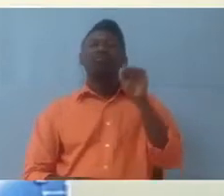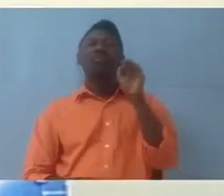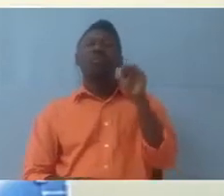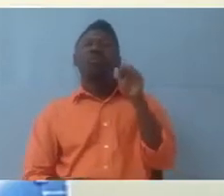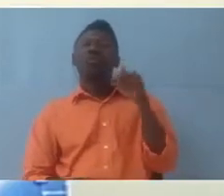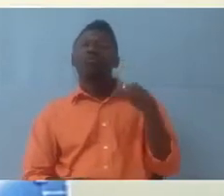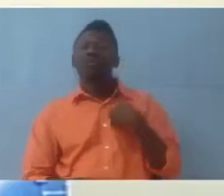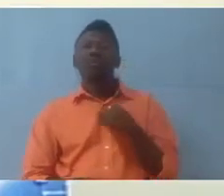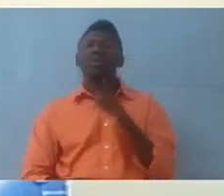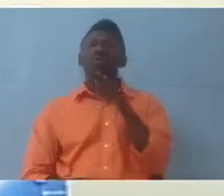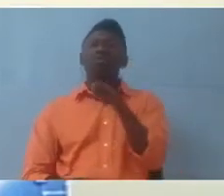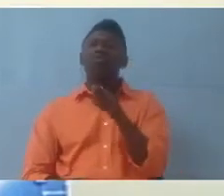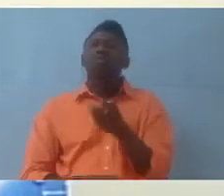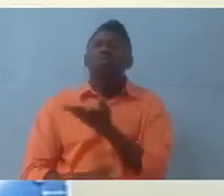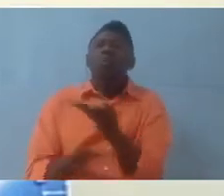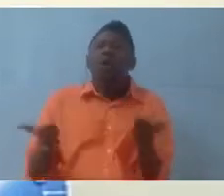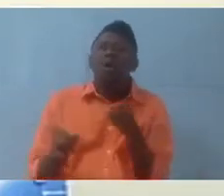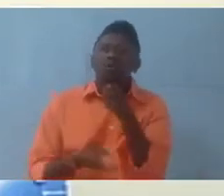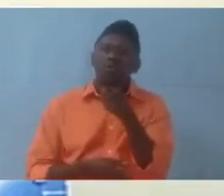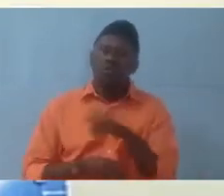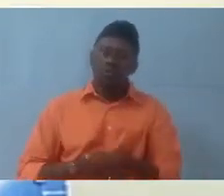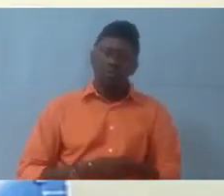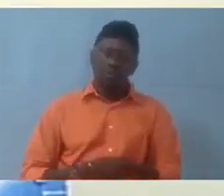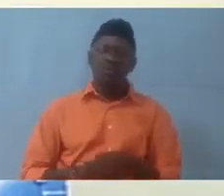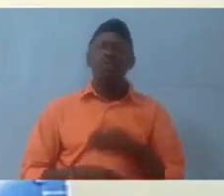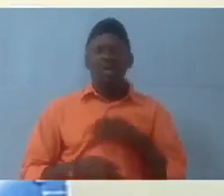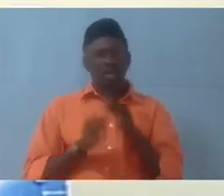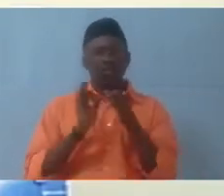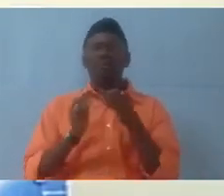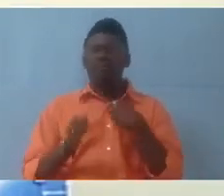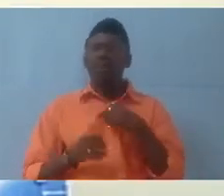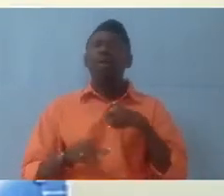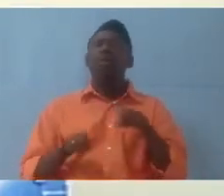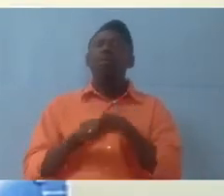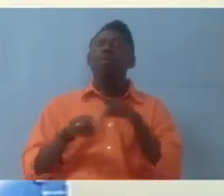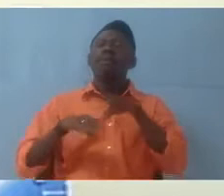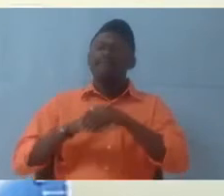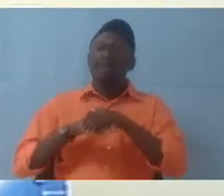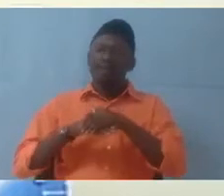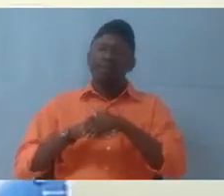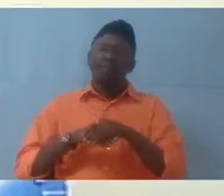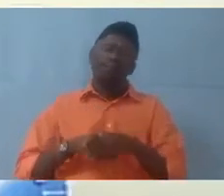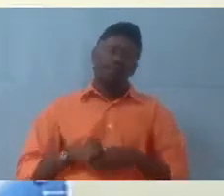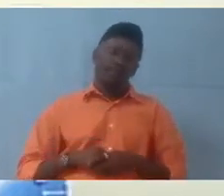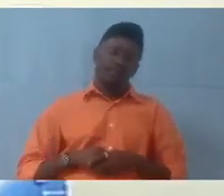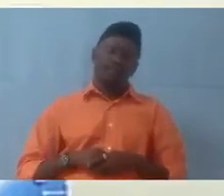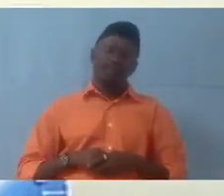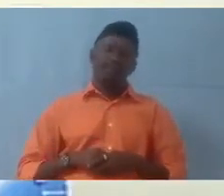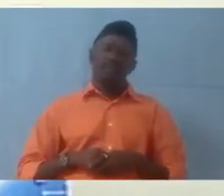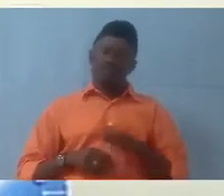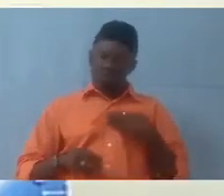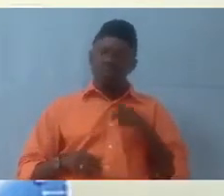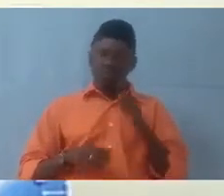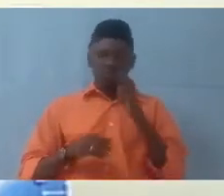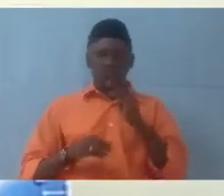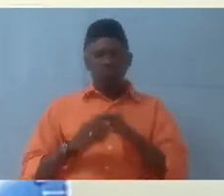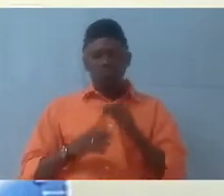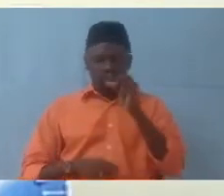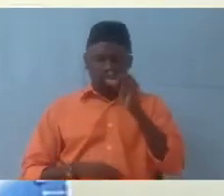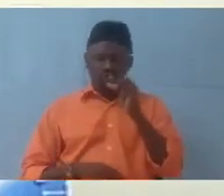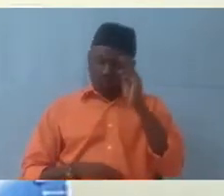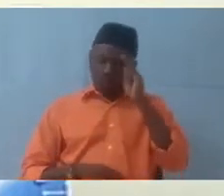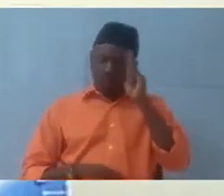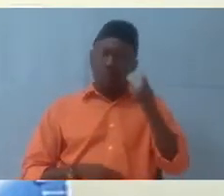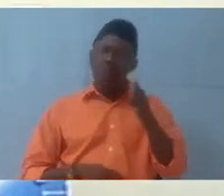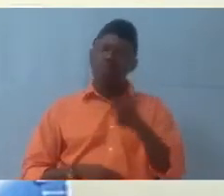was laaj ma fan la nek and I said I was with my friend ci la ko wone ma ngeek suma xarit bi ban but I'm about to come back home way na ma ngi